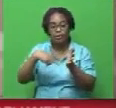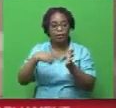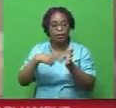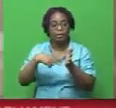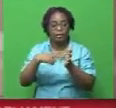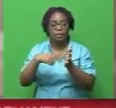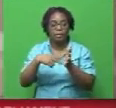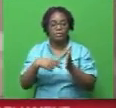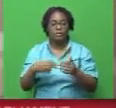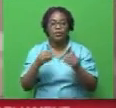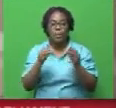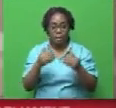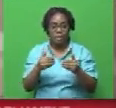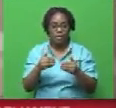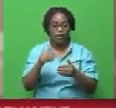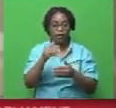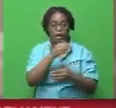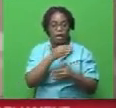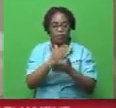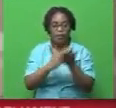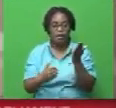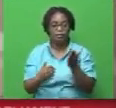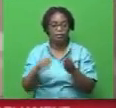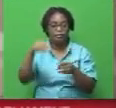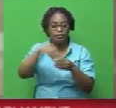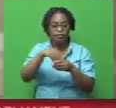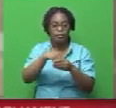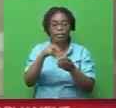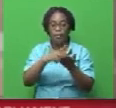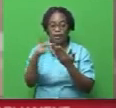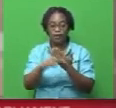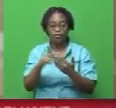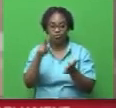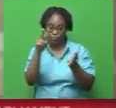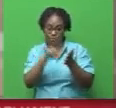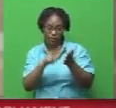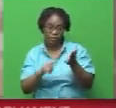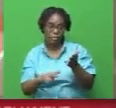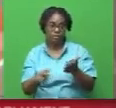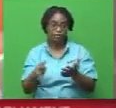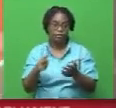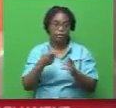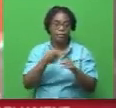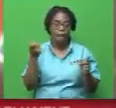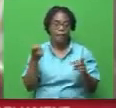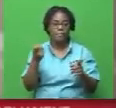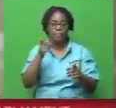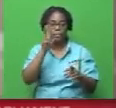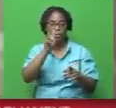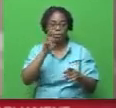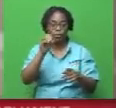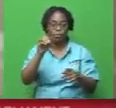Investment Program book, Madam President, and again, since 2000, this is the 2001